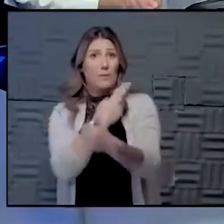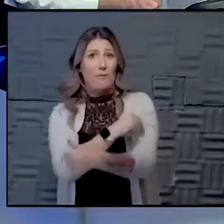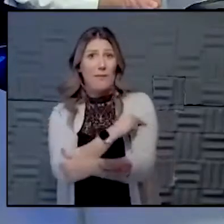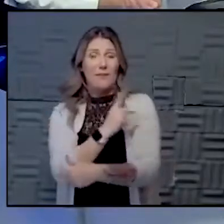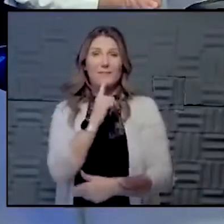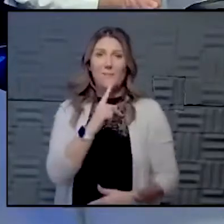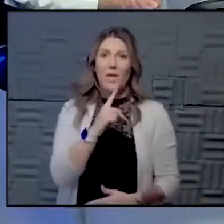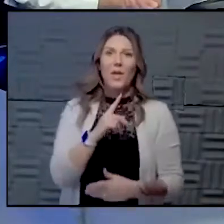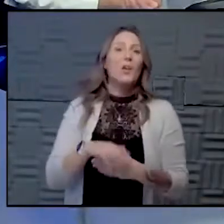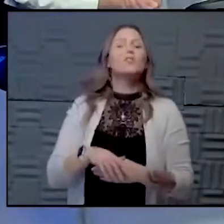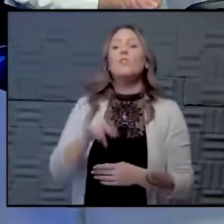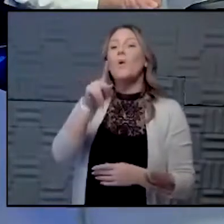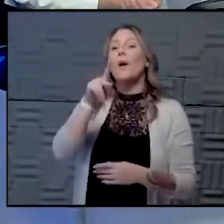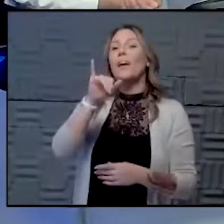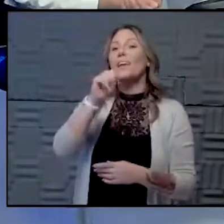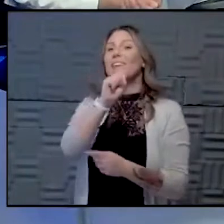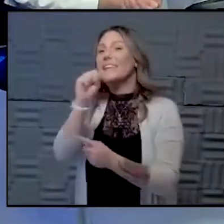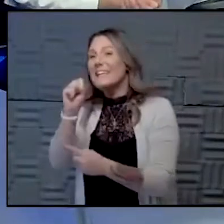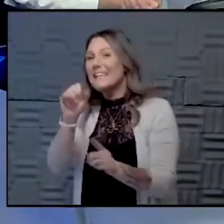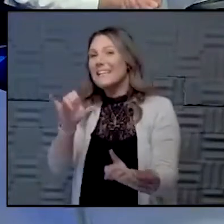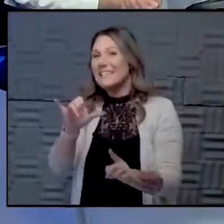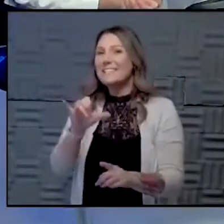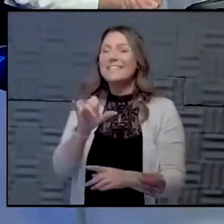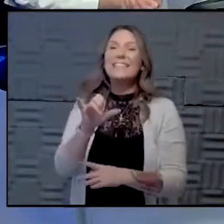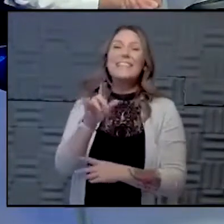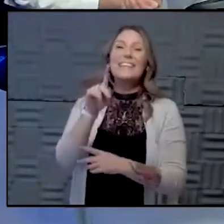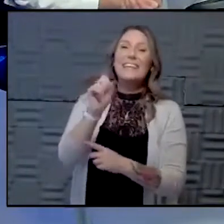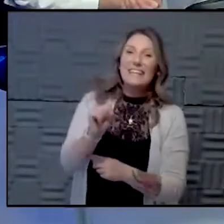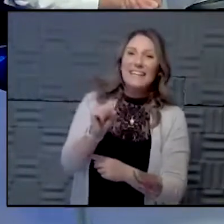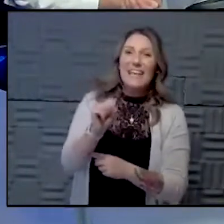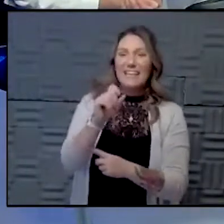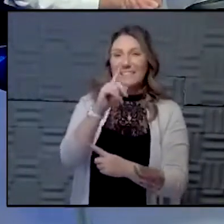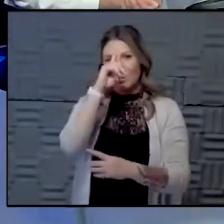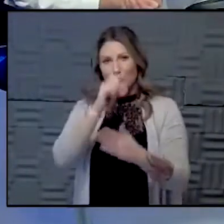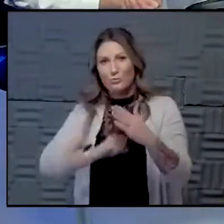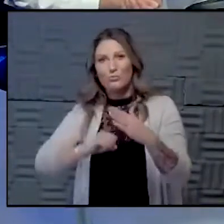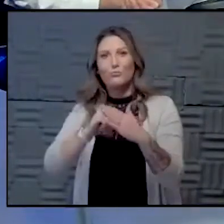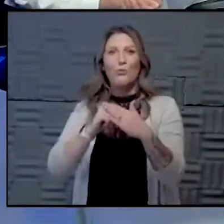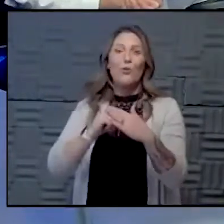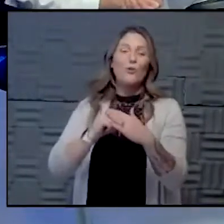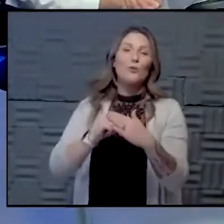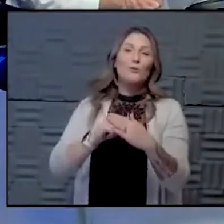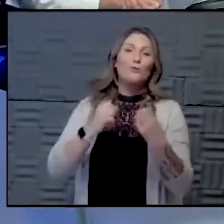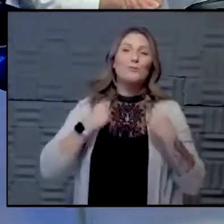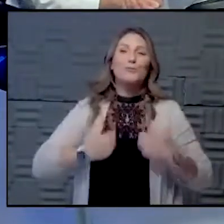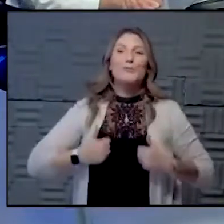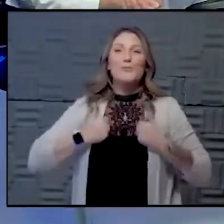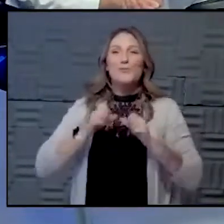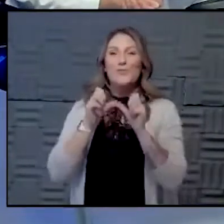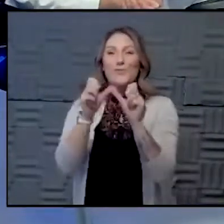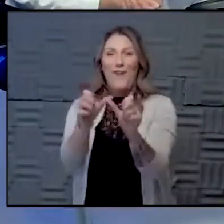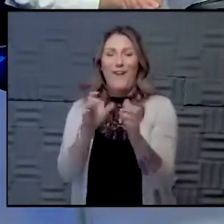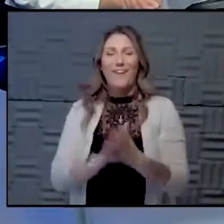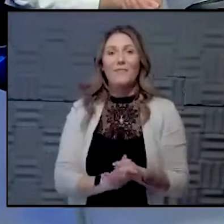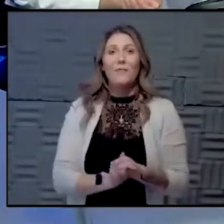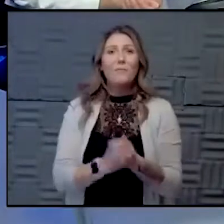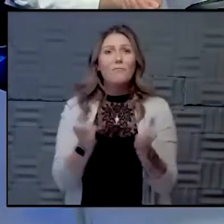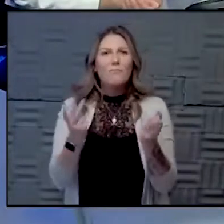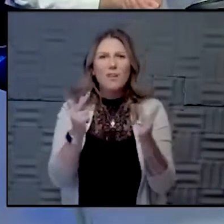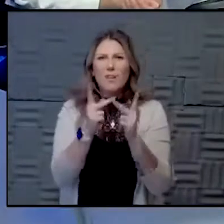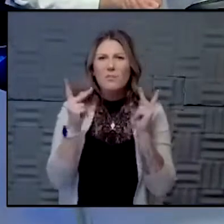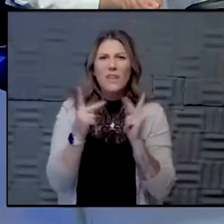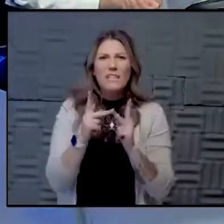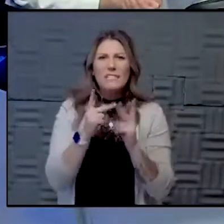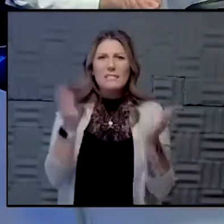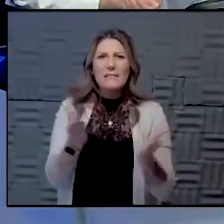Stroke Survival, or Yes. KISS. Kansas In this case, Initiative the for KISS. Stroke Survival. That's The kiss of life, correct. not the kiss of Right. death. There you go. Pretty good. And how many places are here in Kansas City